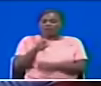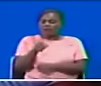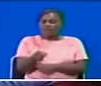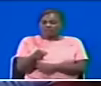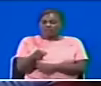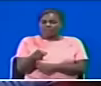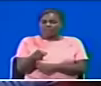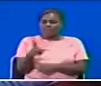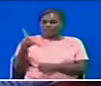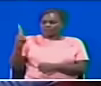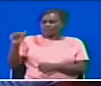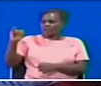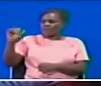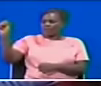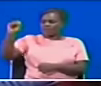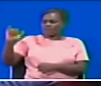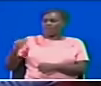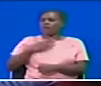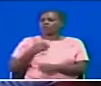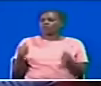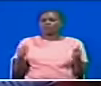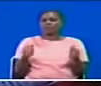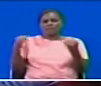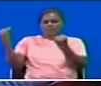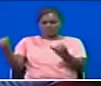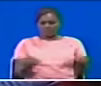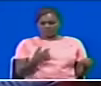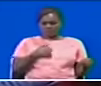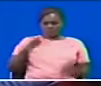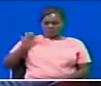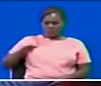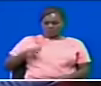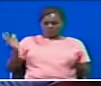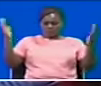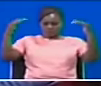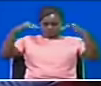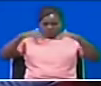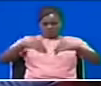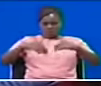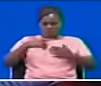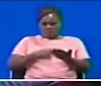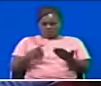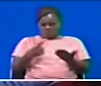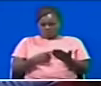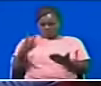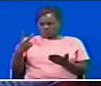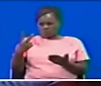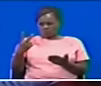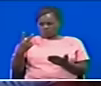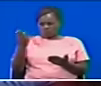Talking about Daisy, I wish her well. She invited me to the Women's Convention about two or three weeks ago at Bomas of